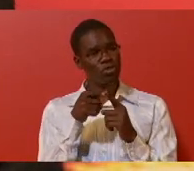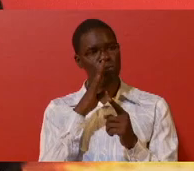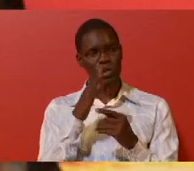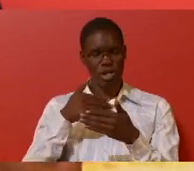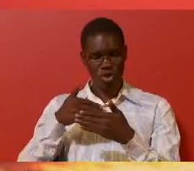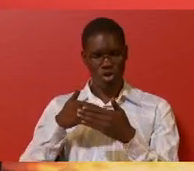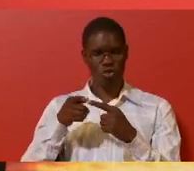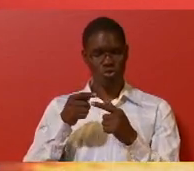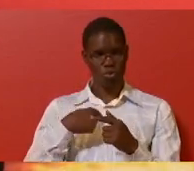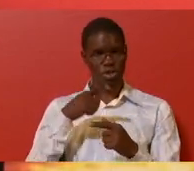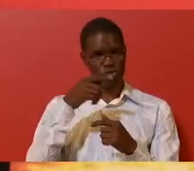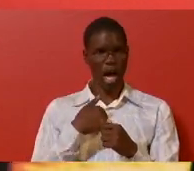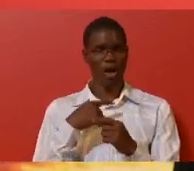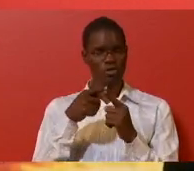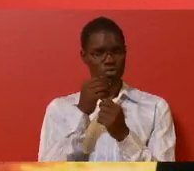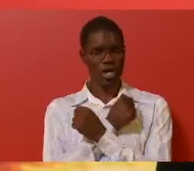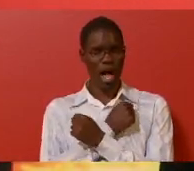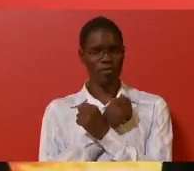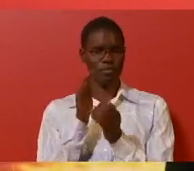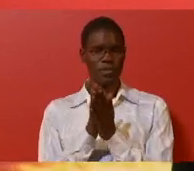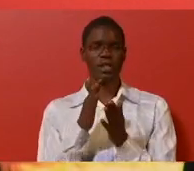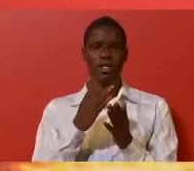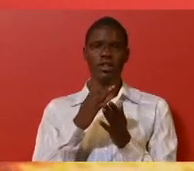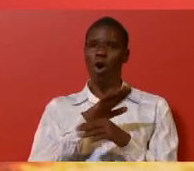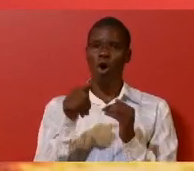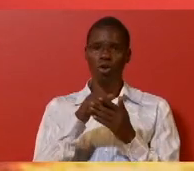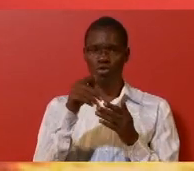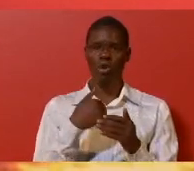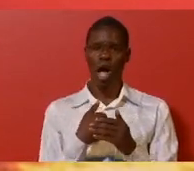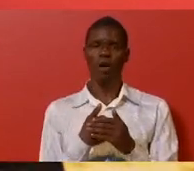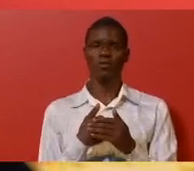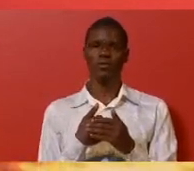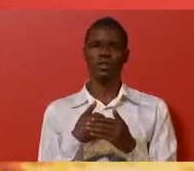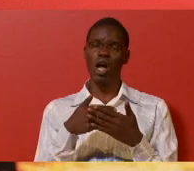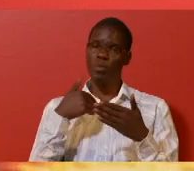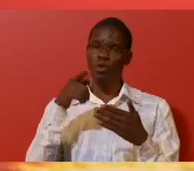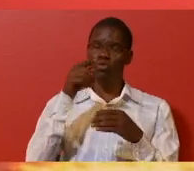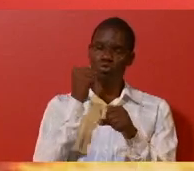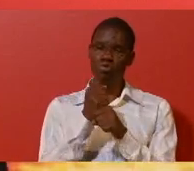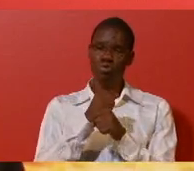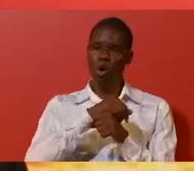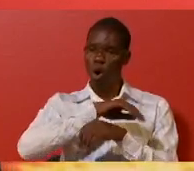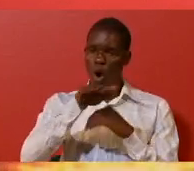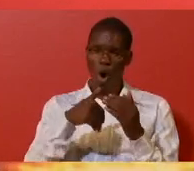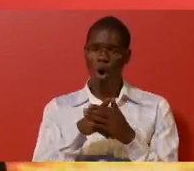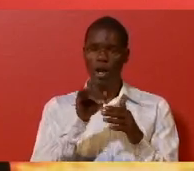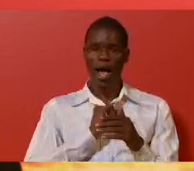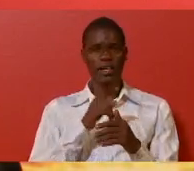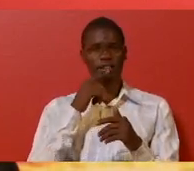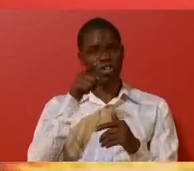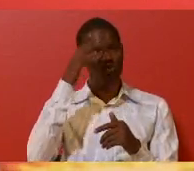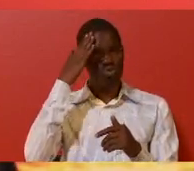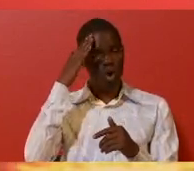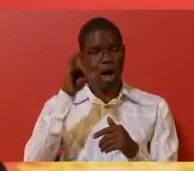you have to love me with all you've got. What does that mean? It means you can't have any gods before me. It means you do what I say because you know I